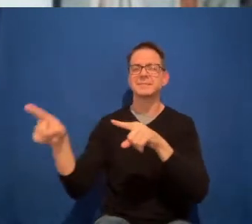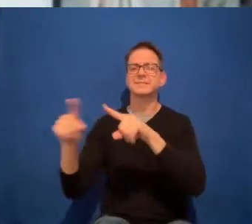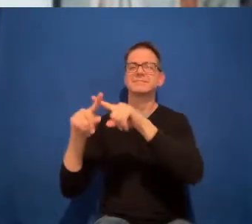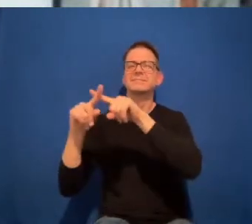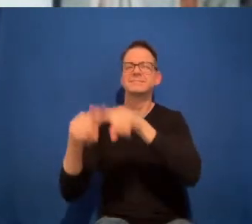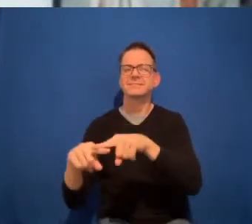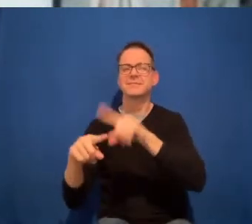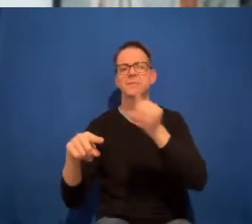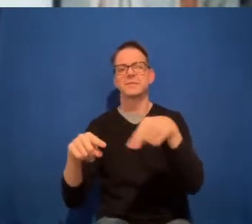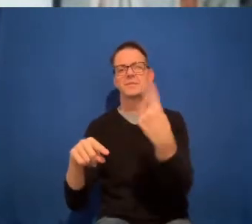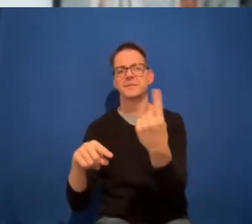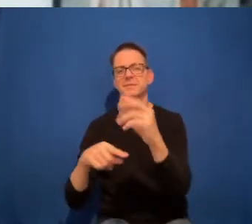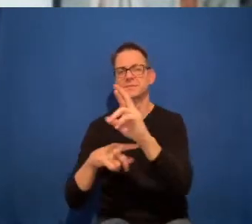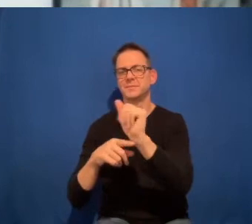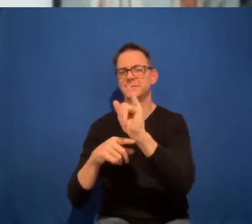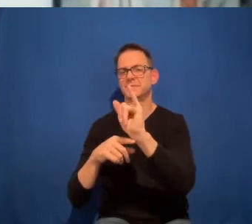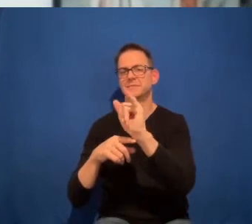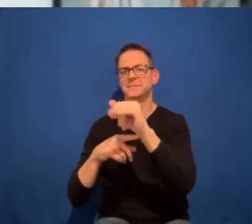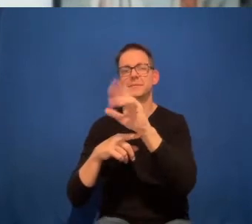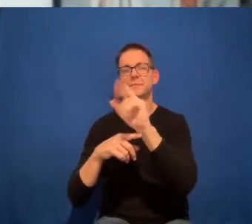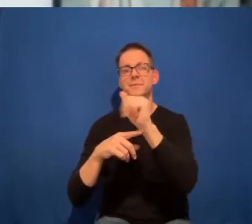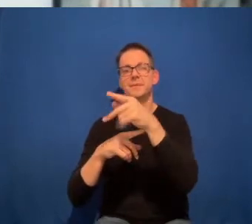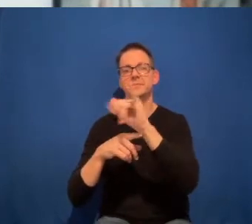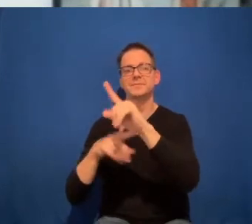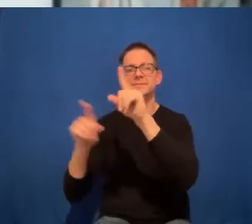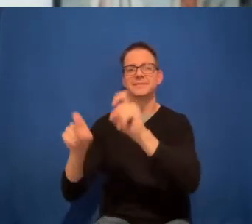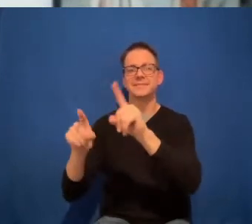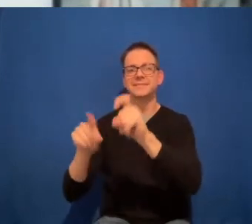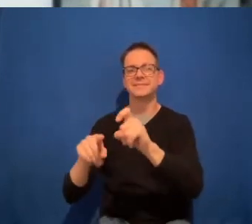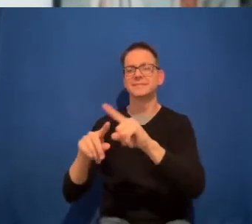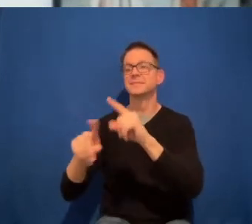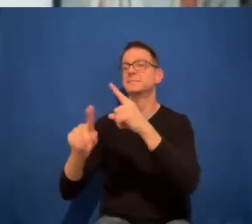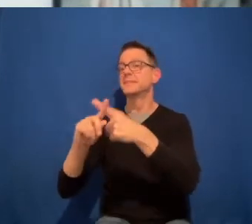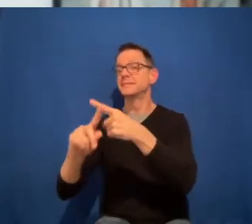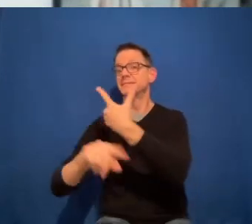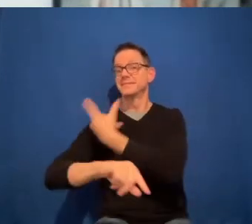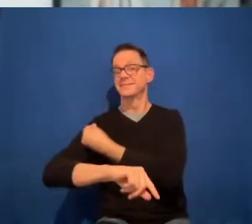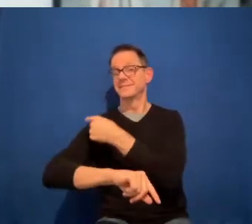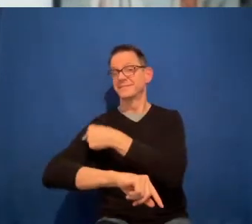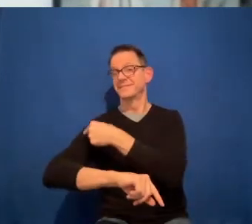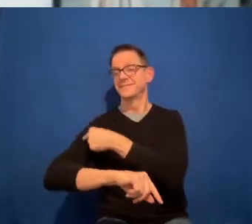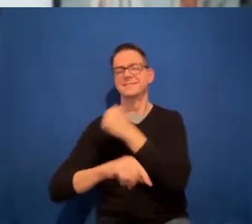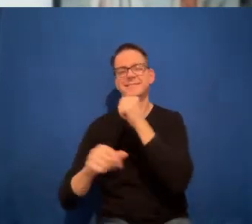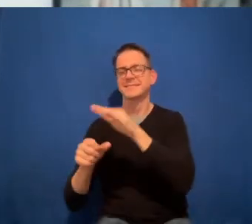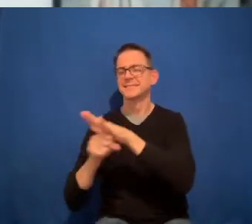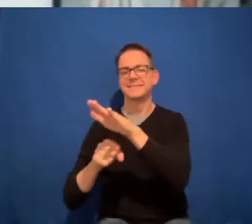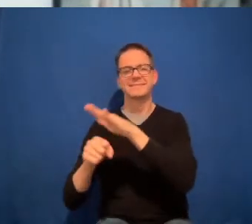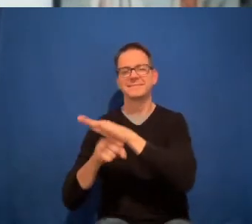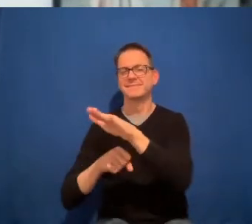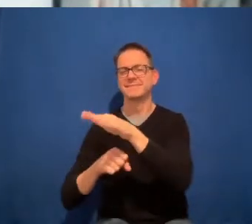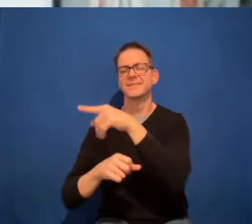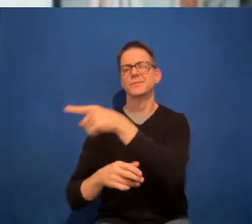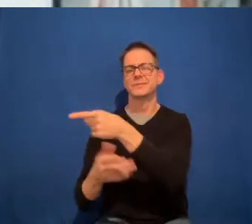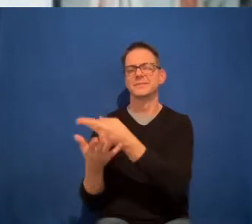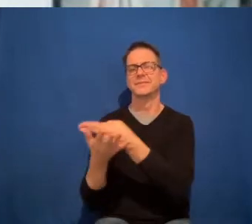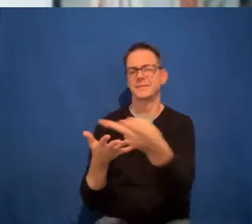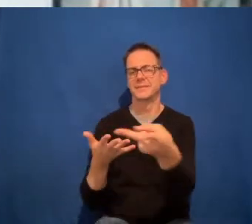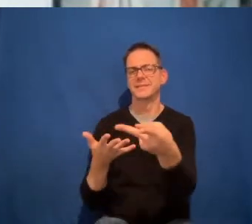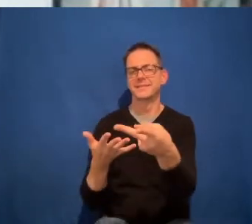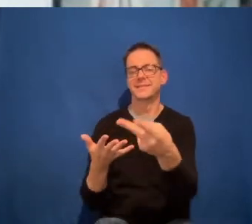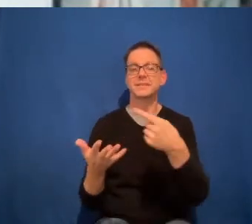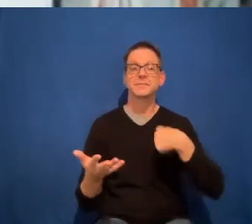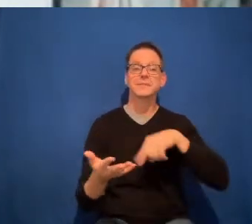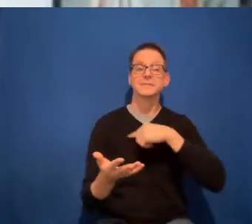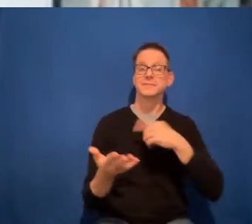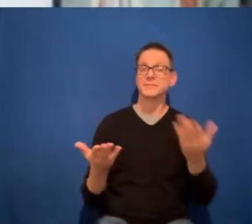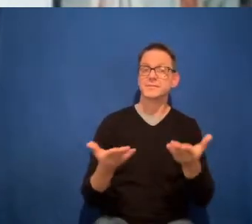and vaccines isn't enough. And because of that, they are failing. So what are we doing better? Well, we have the vaccine passport. I